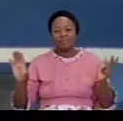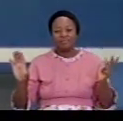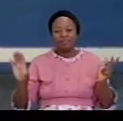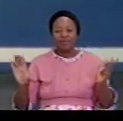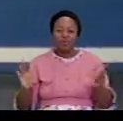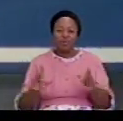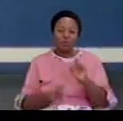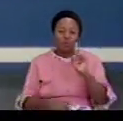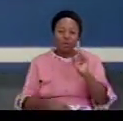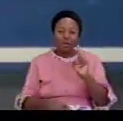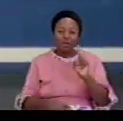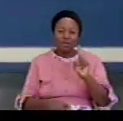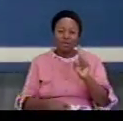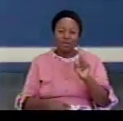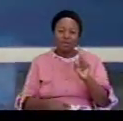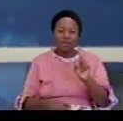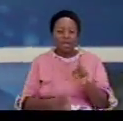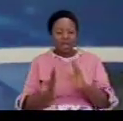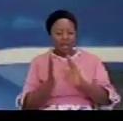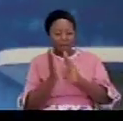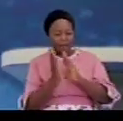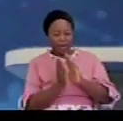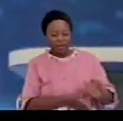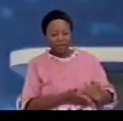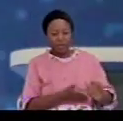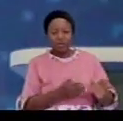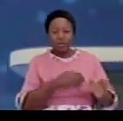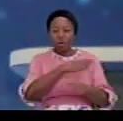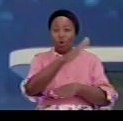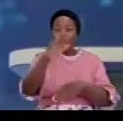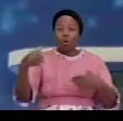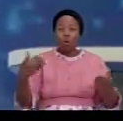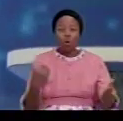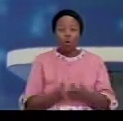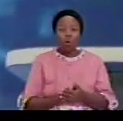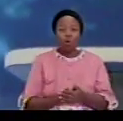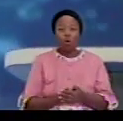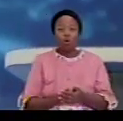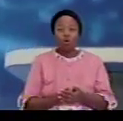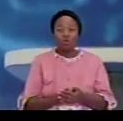One, abandon all abominable secrets.